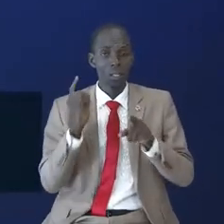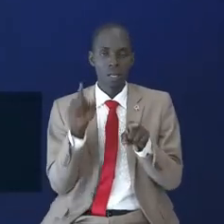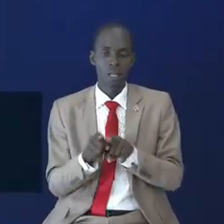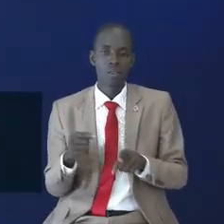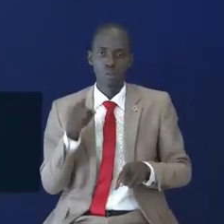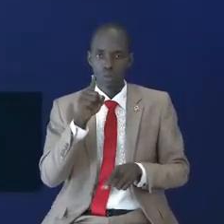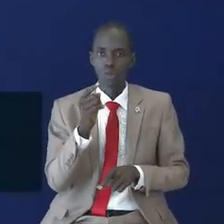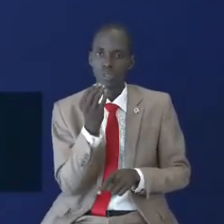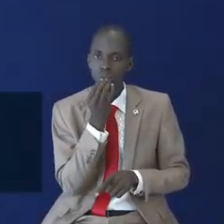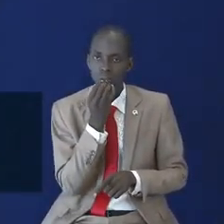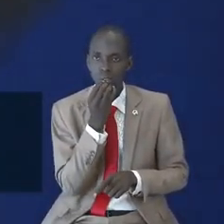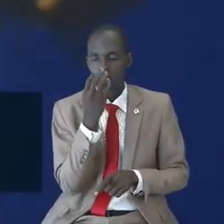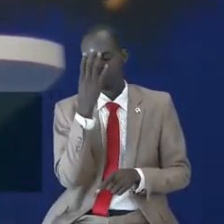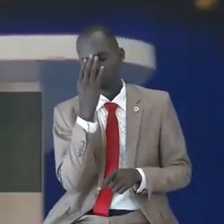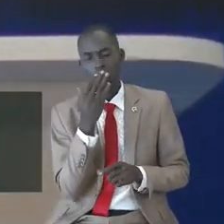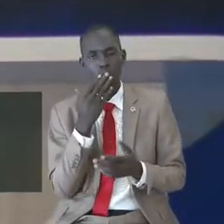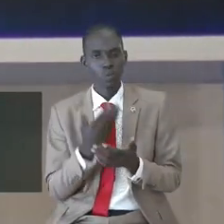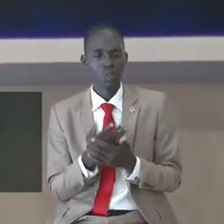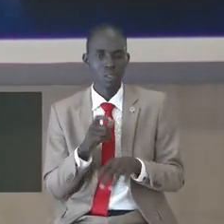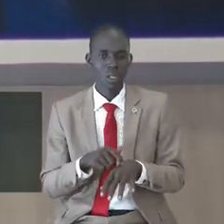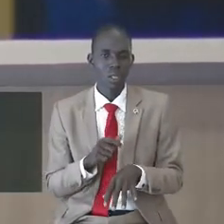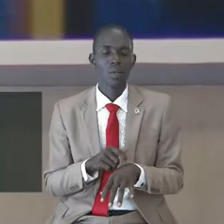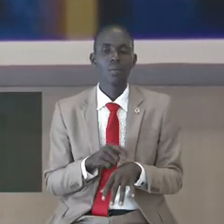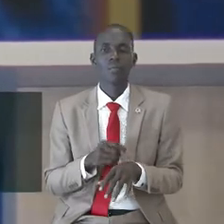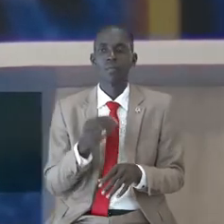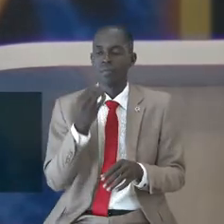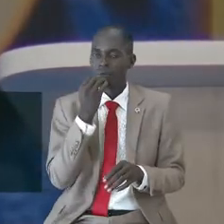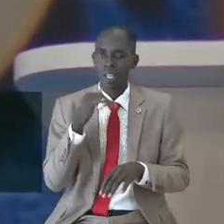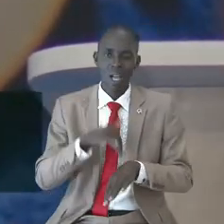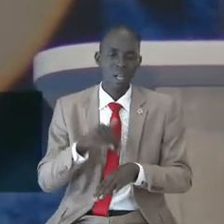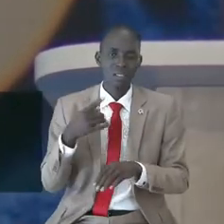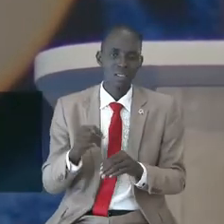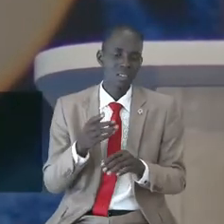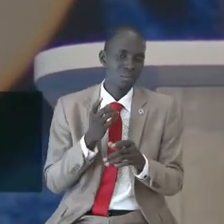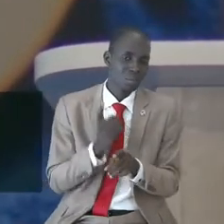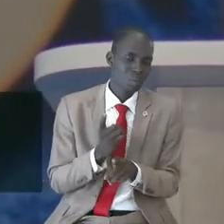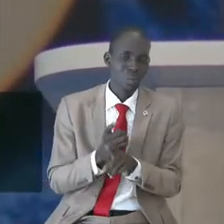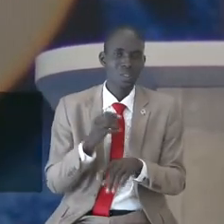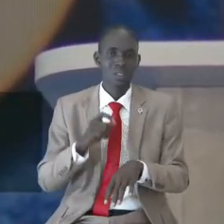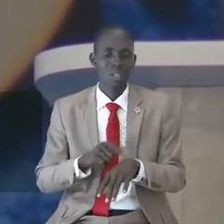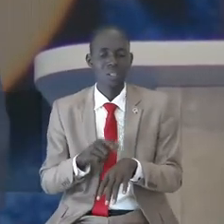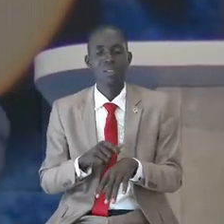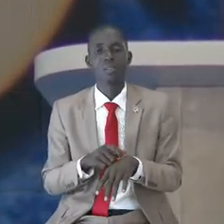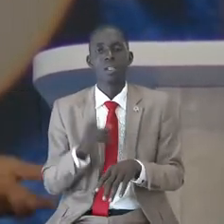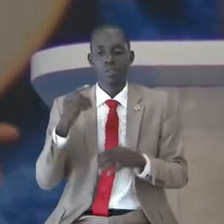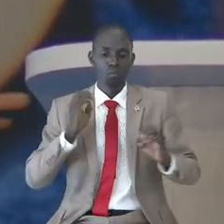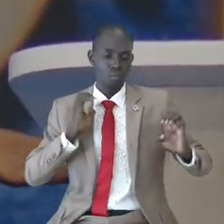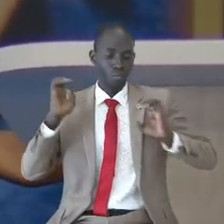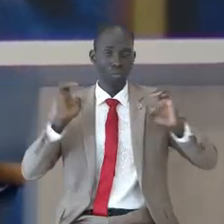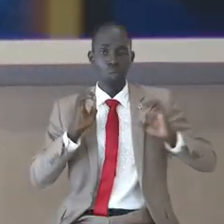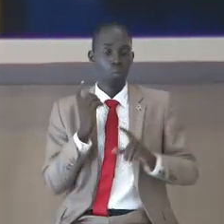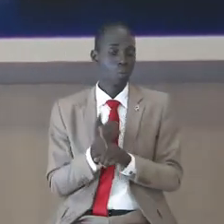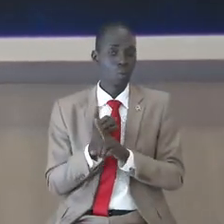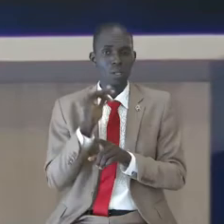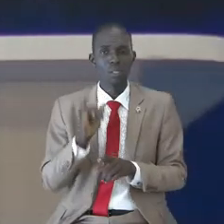eat, you sleep well, eat at the right time, and you exercise normally, then you're fit